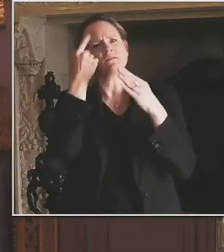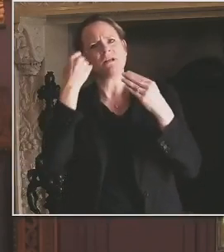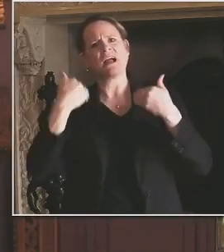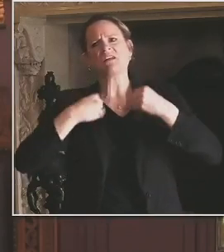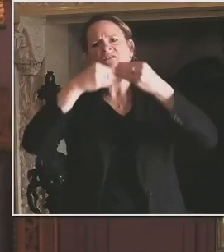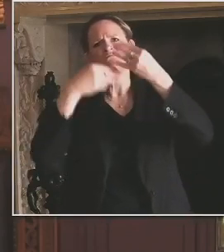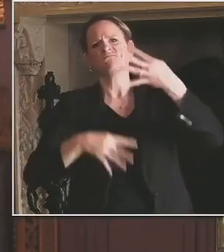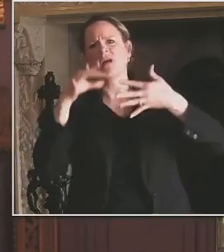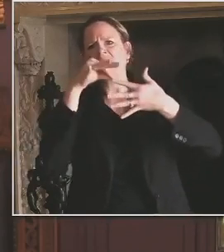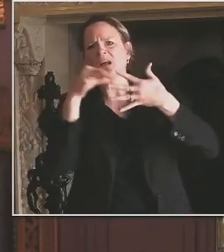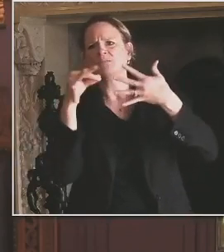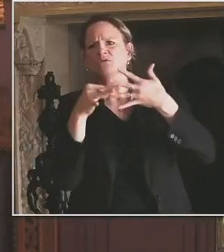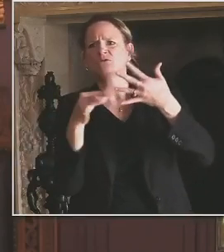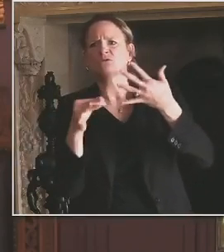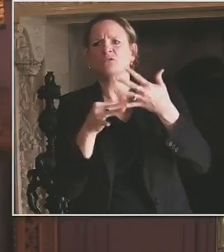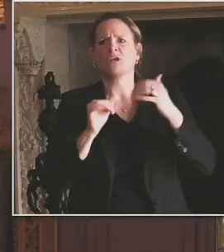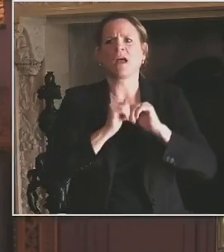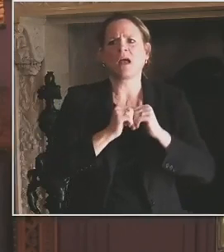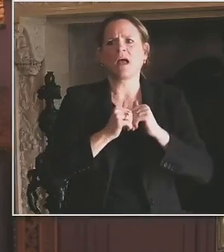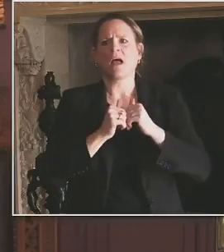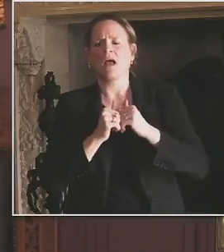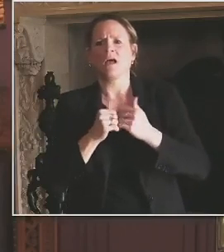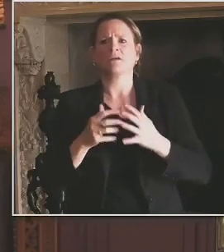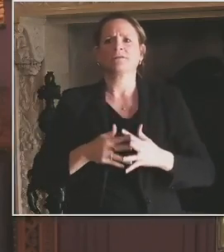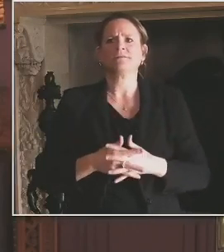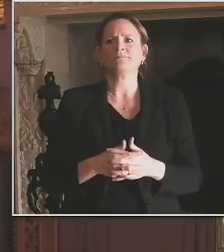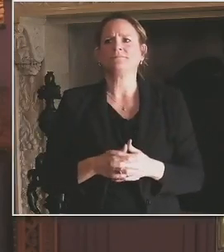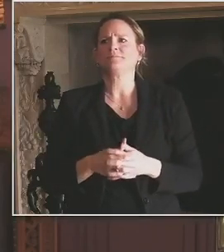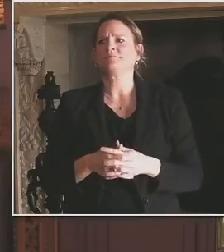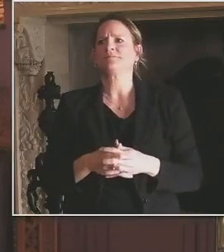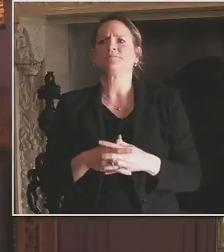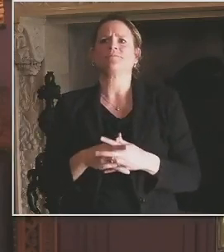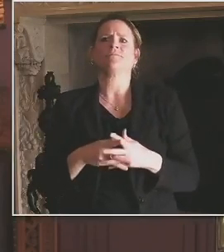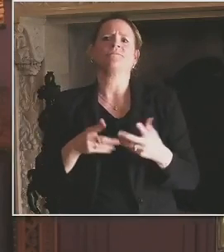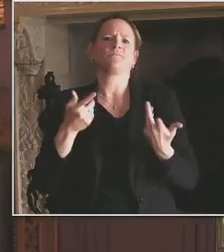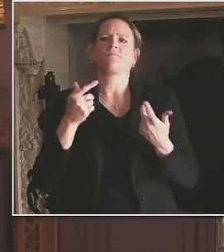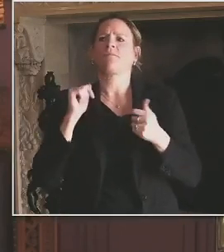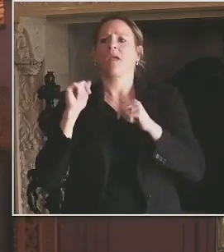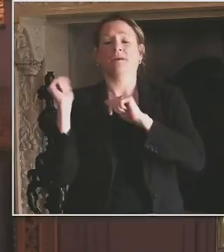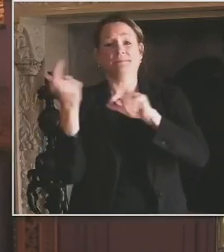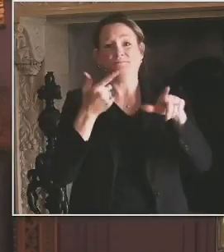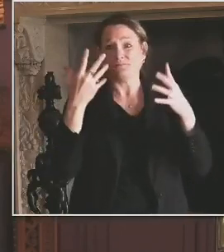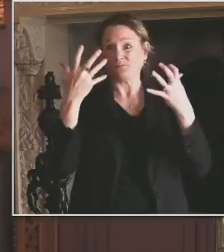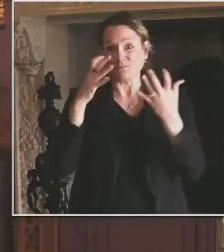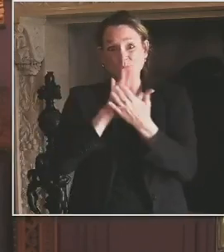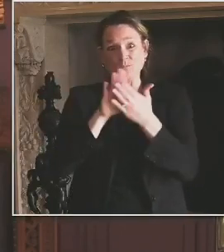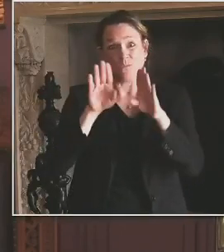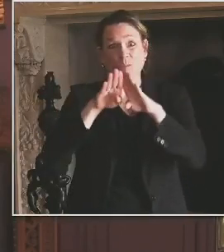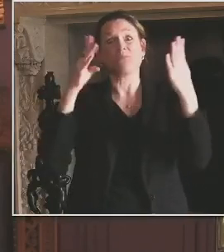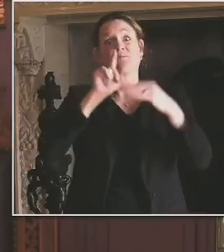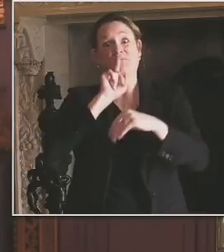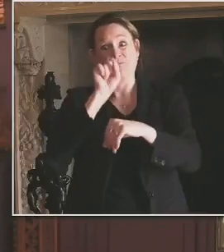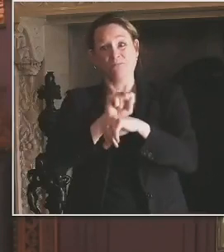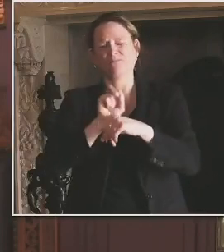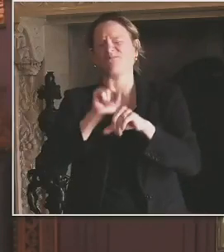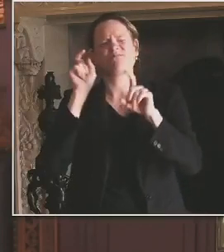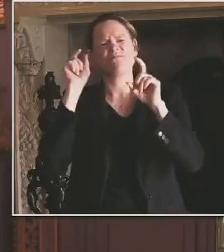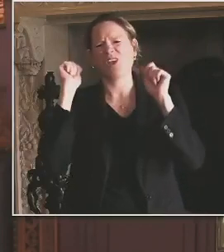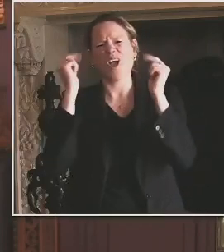if people really want those schools to be open, we all need to pay attention to it and pay attention to our own health, and then I